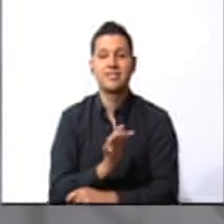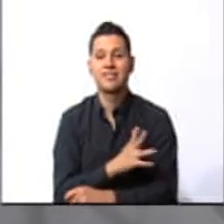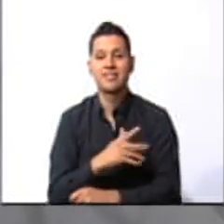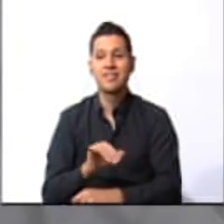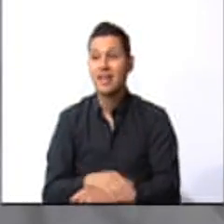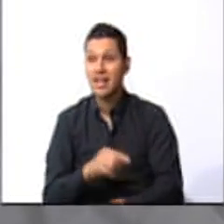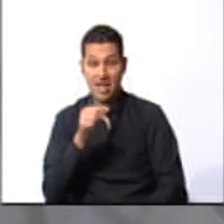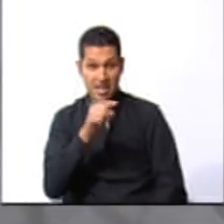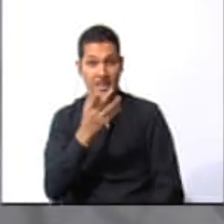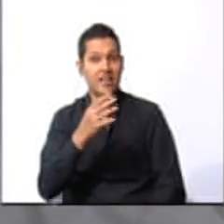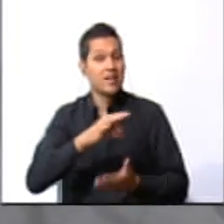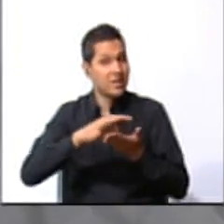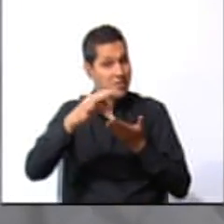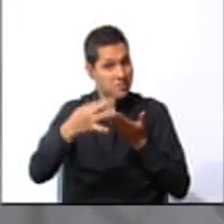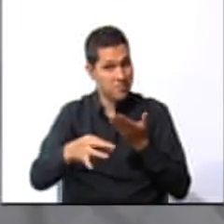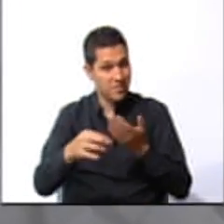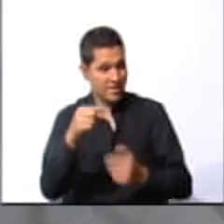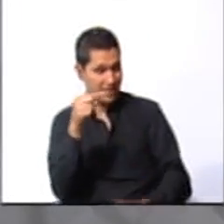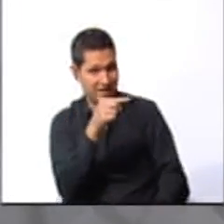This is the school.